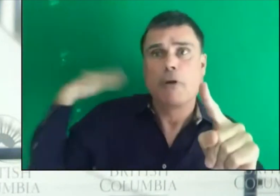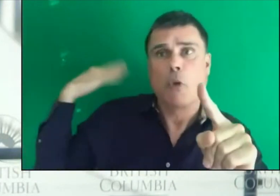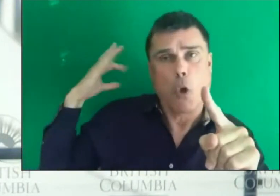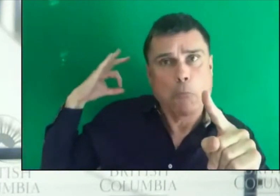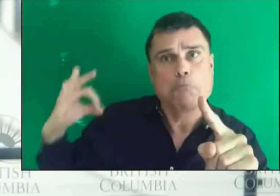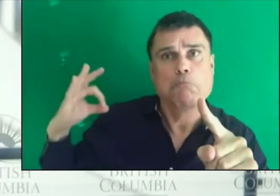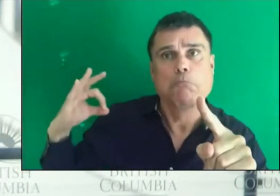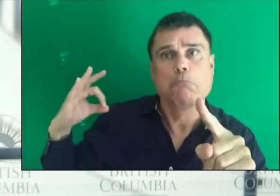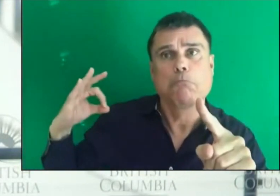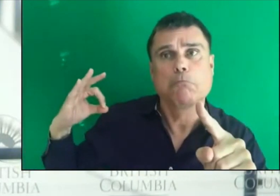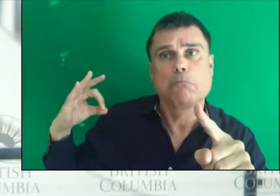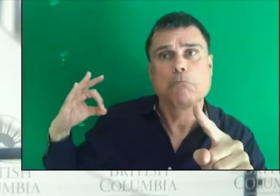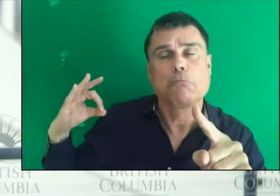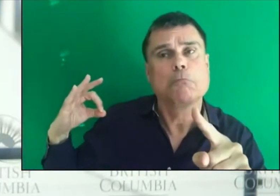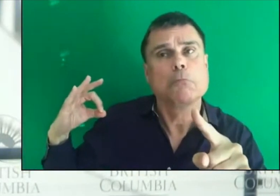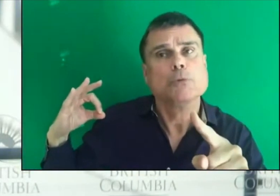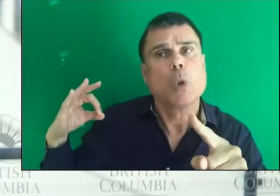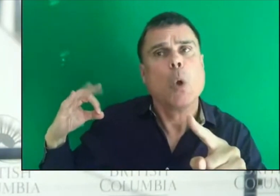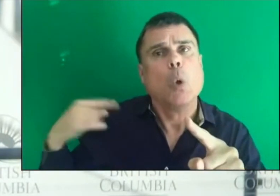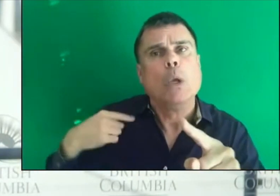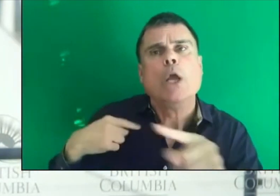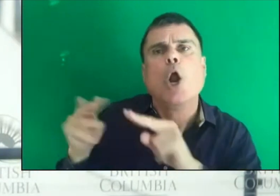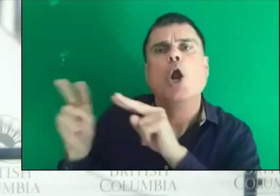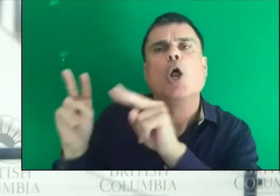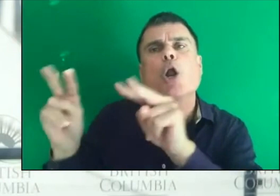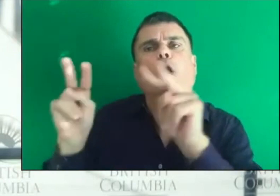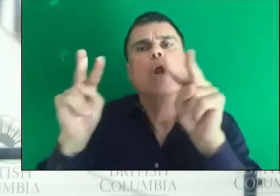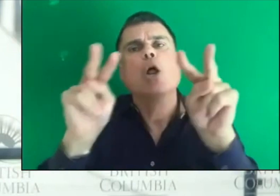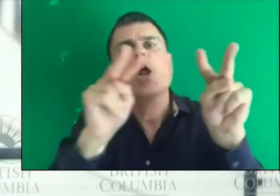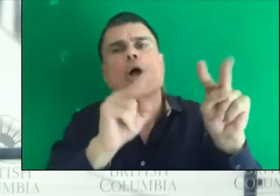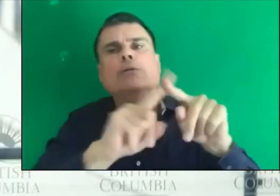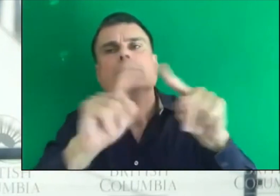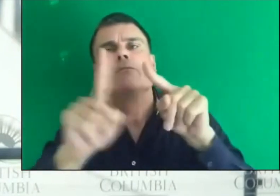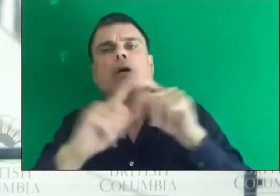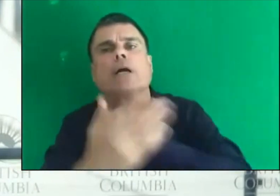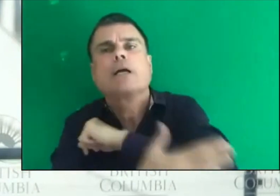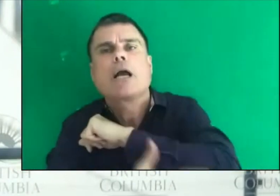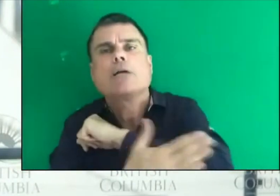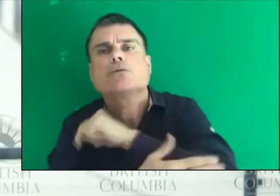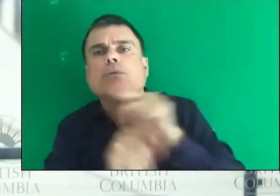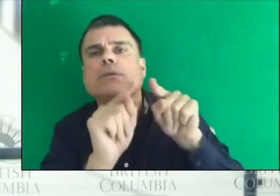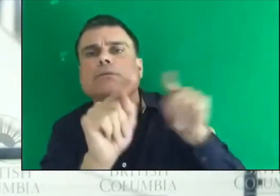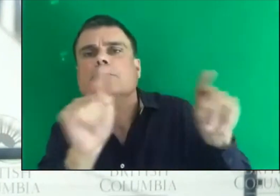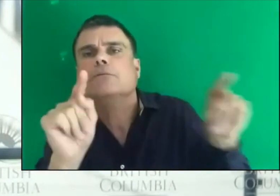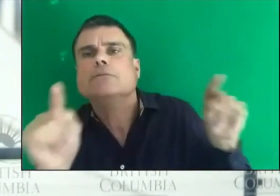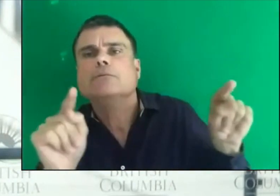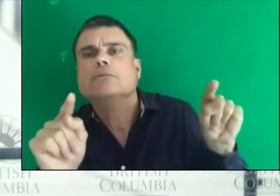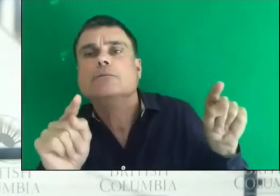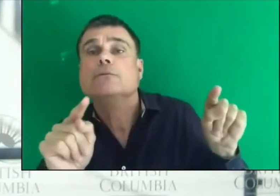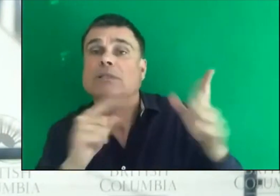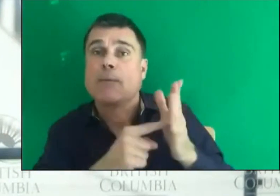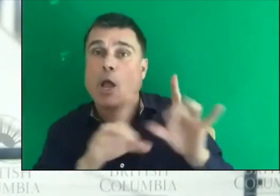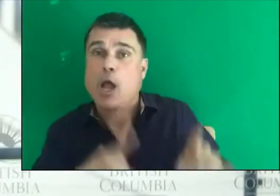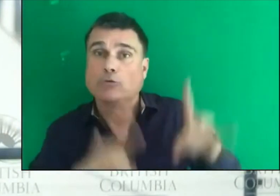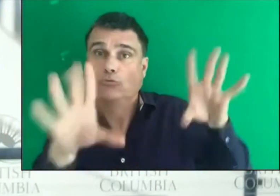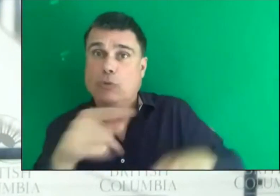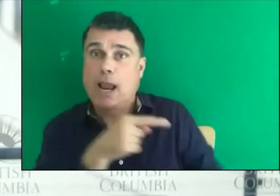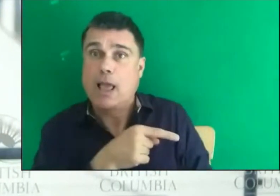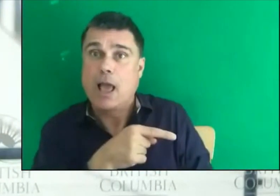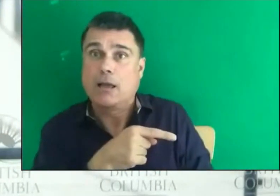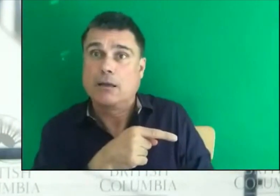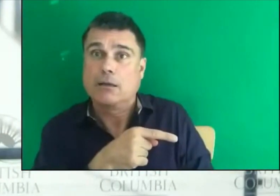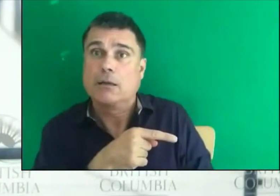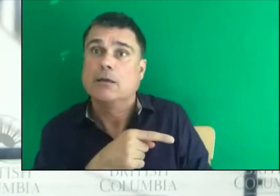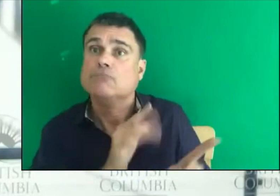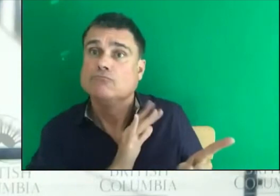control? Yeah, so we have always looked at what measures seem to work, and we know what measures work